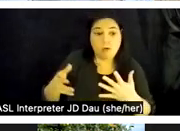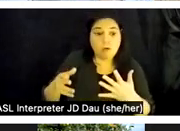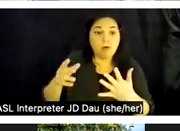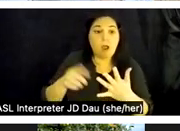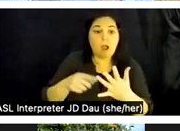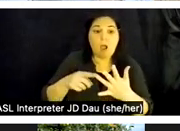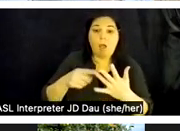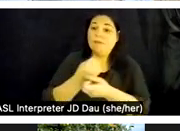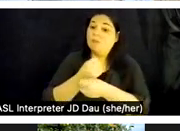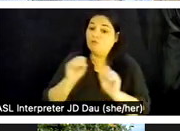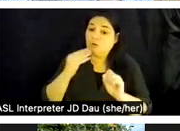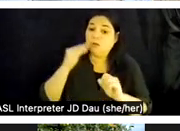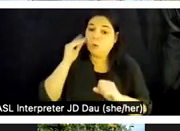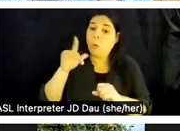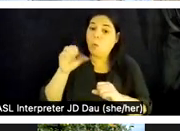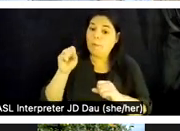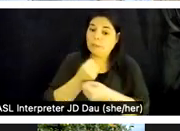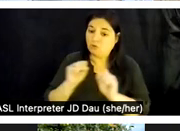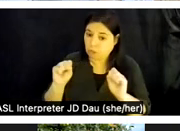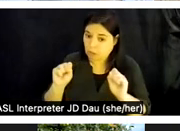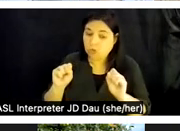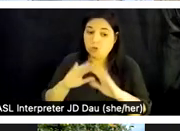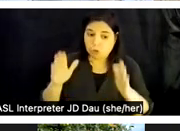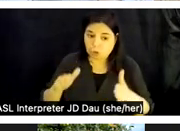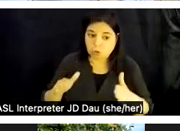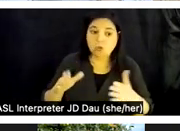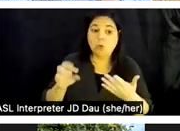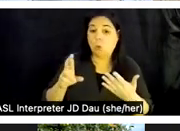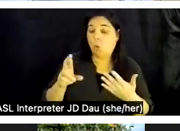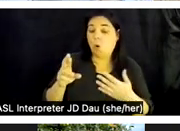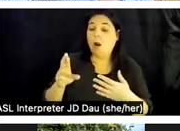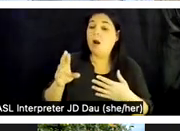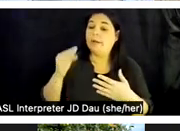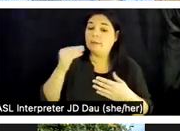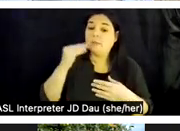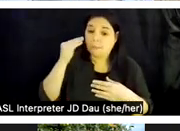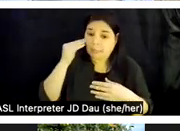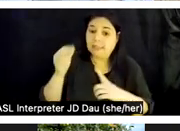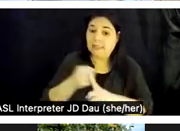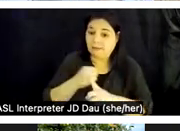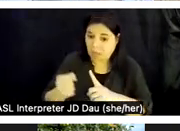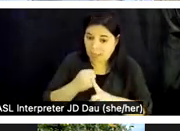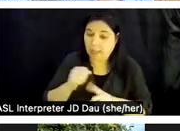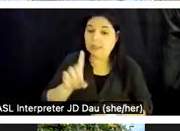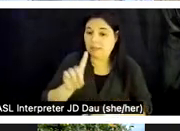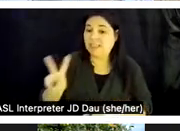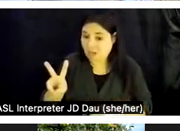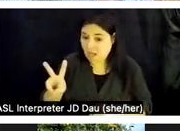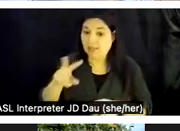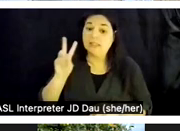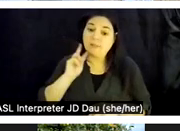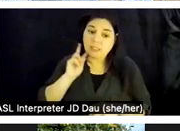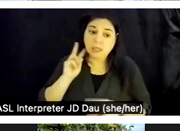shelters for the homeless or for others like domestic violence victims, those will be covered. Nursing homes